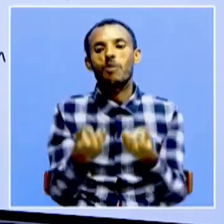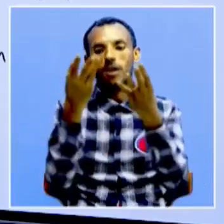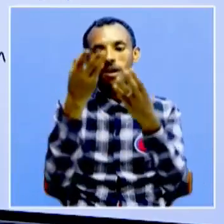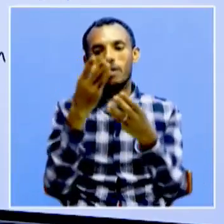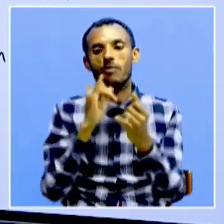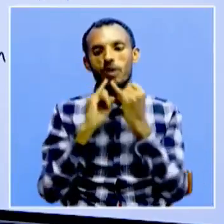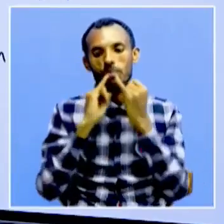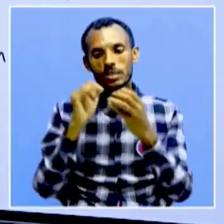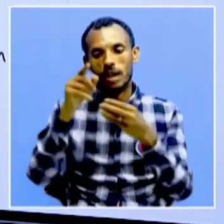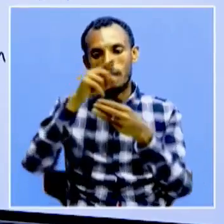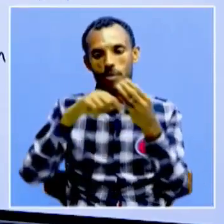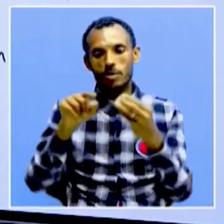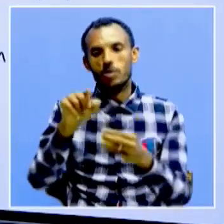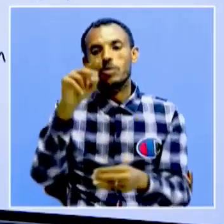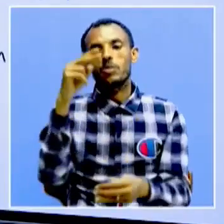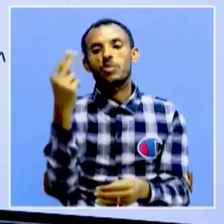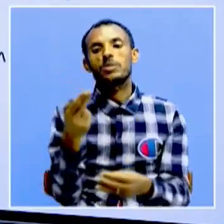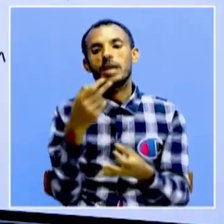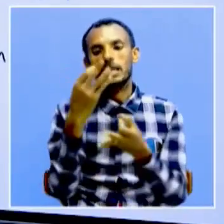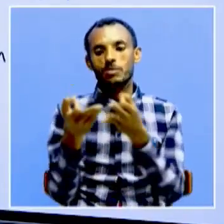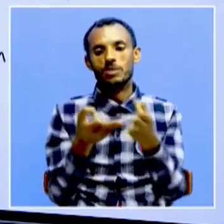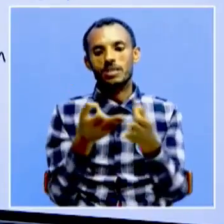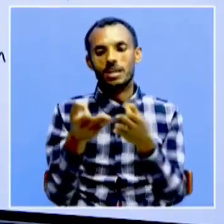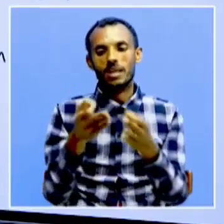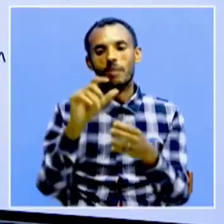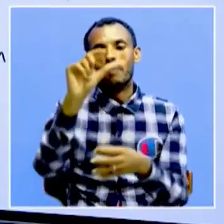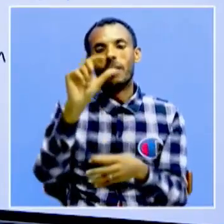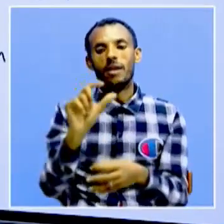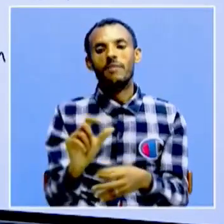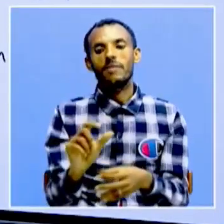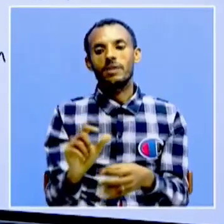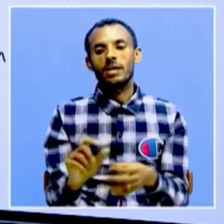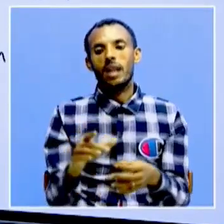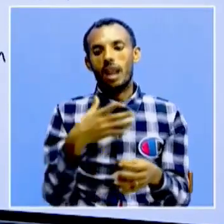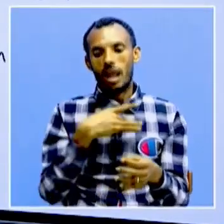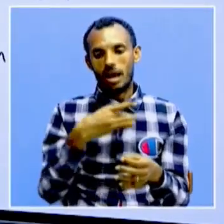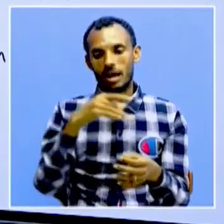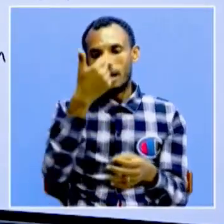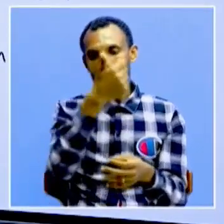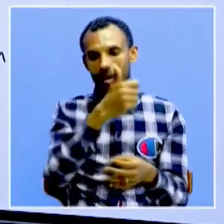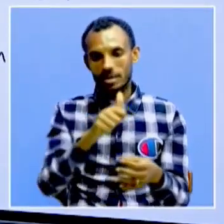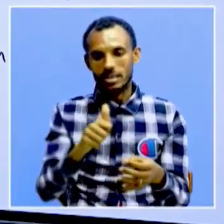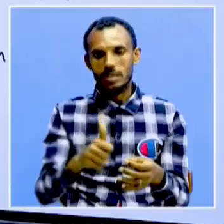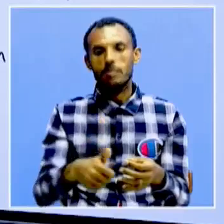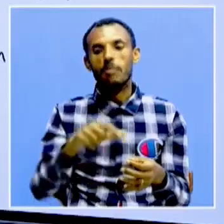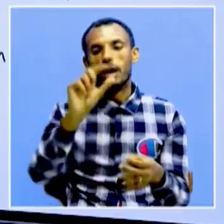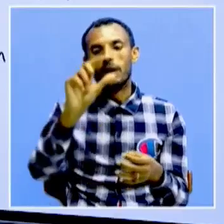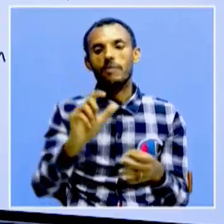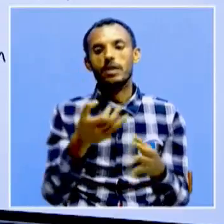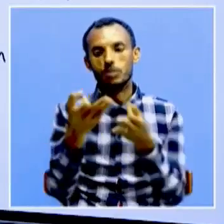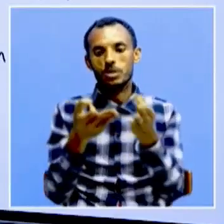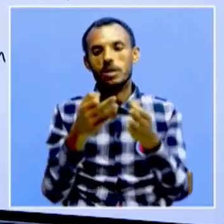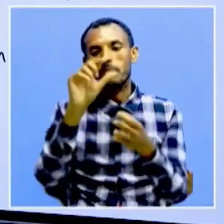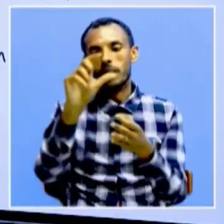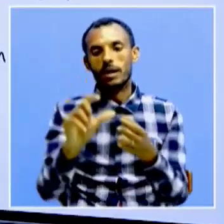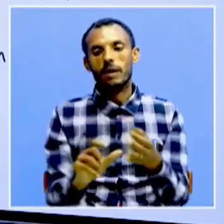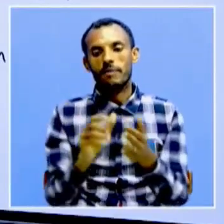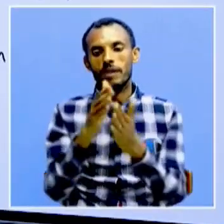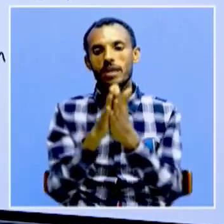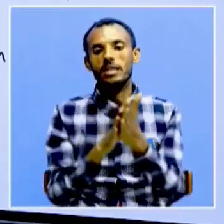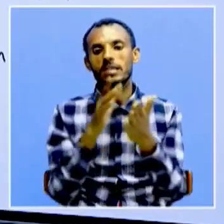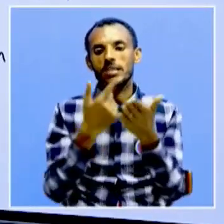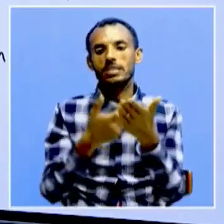that, you use what? Expository paragraph. Just like every other paragraph, expository paragraph needs these